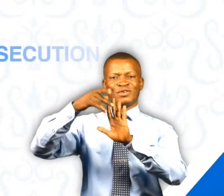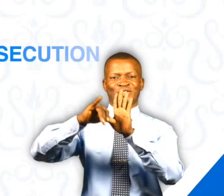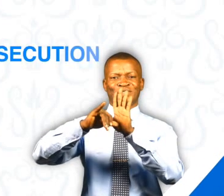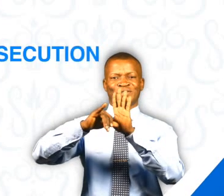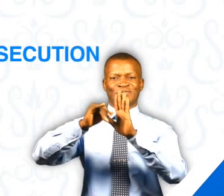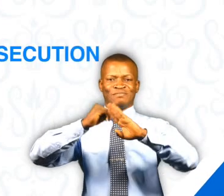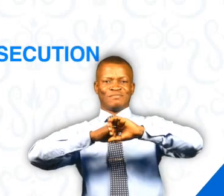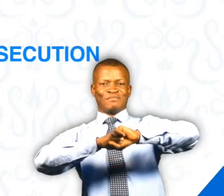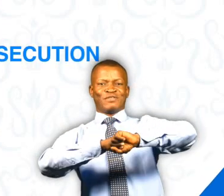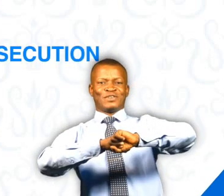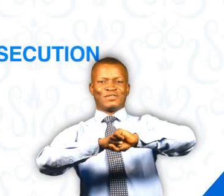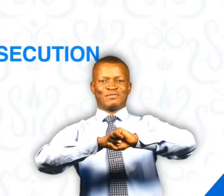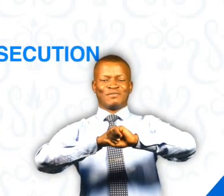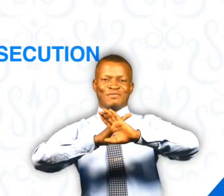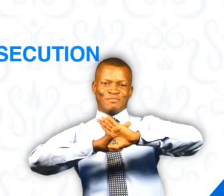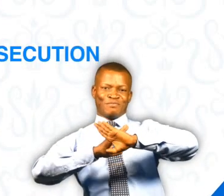prevention,